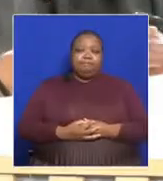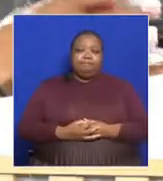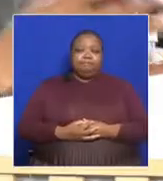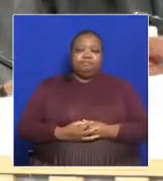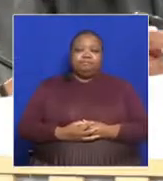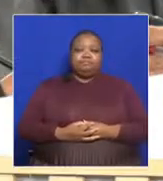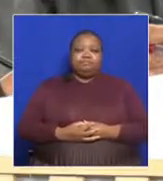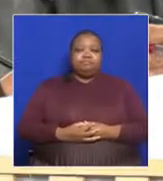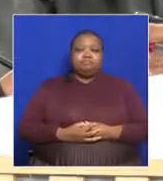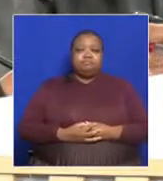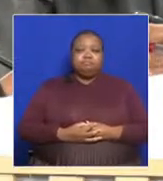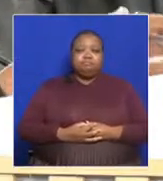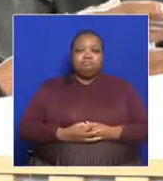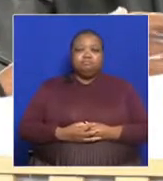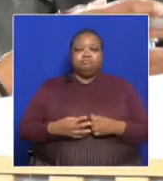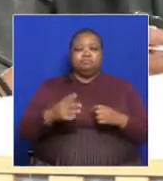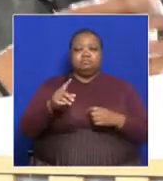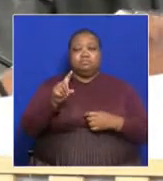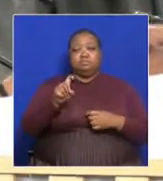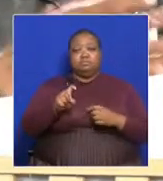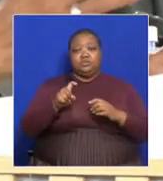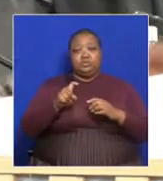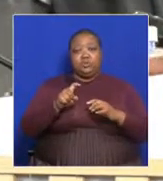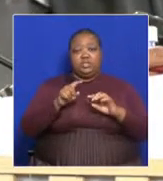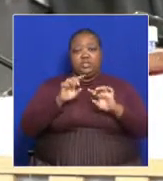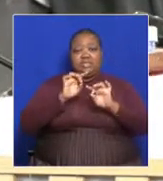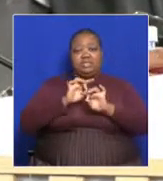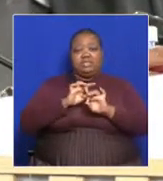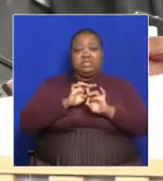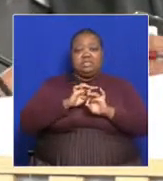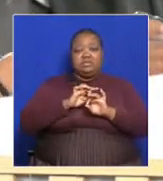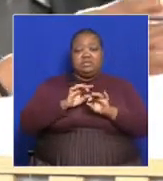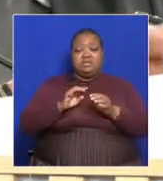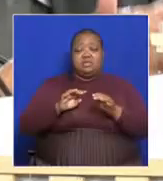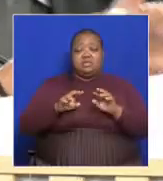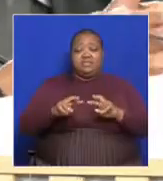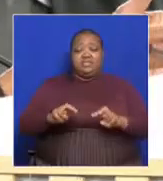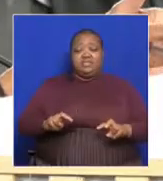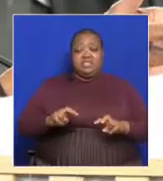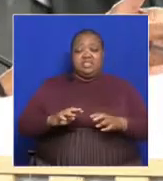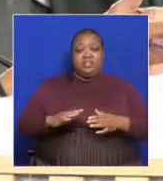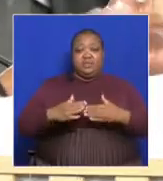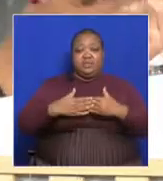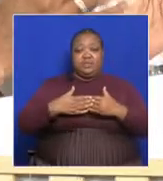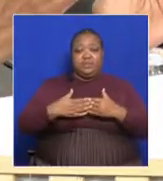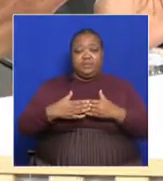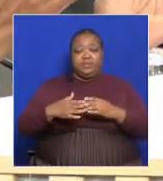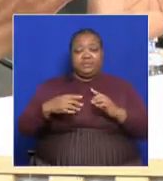he gets cleared. In fact, that investigation gets shut down. He finds out much later.